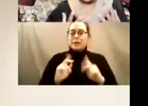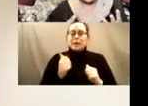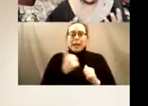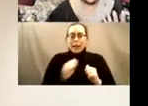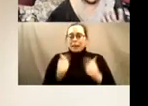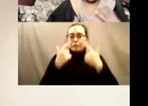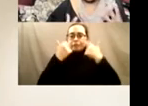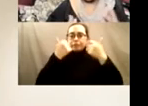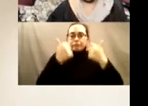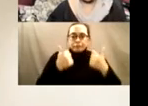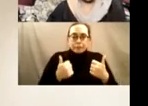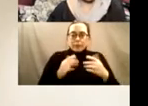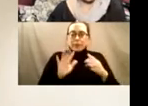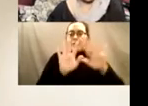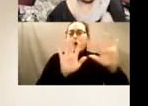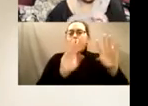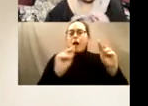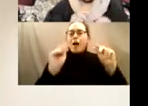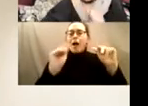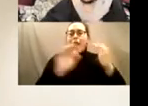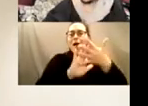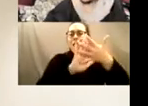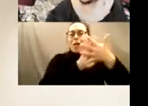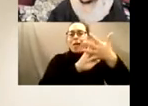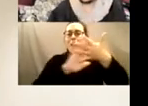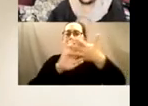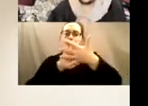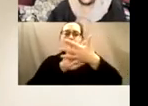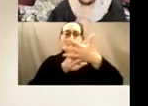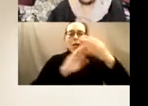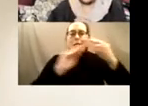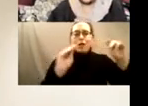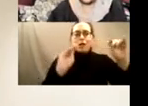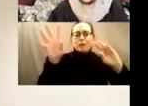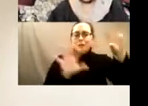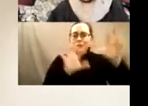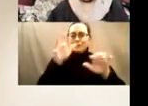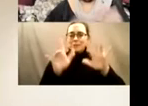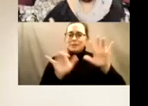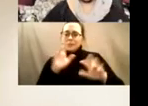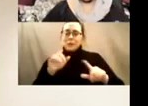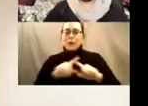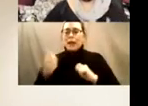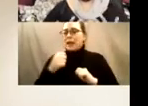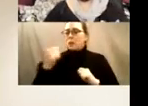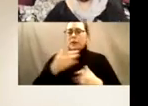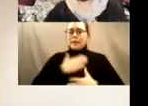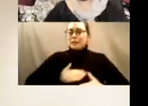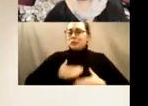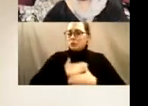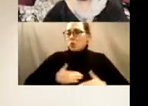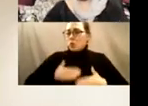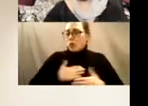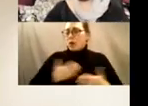viewed by eyes. It's also delicious to be touched and kind of moved around. And so as much as